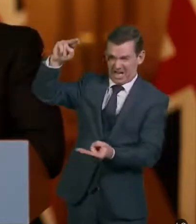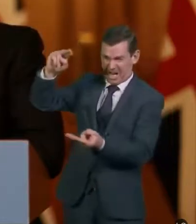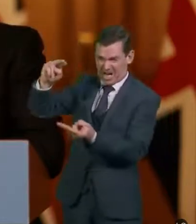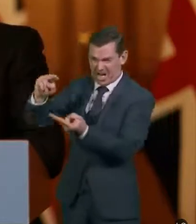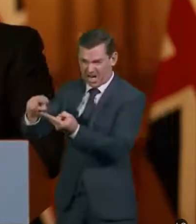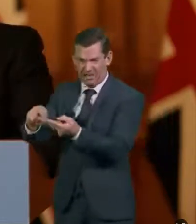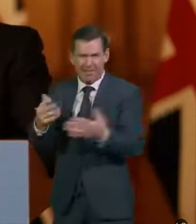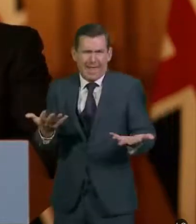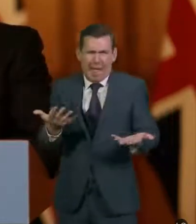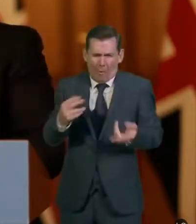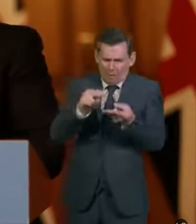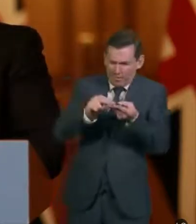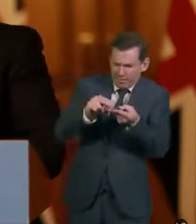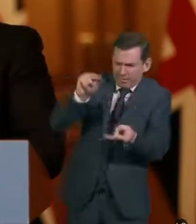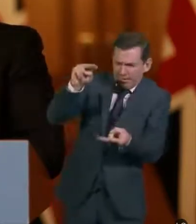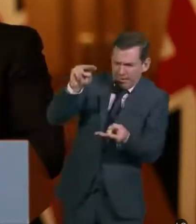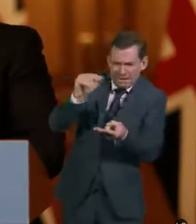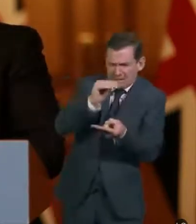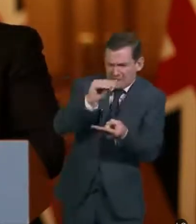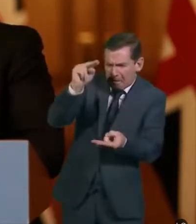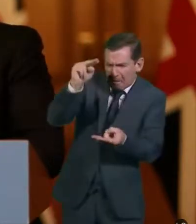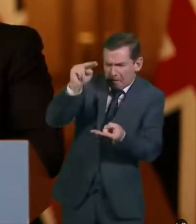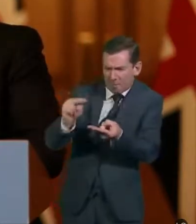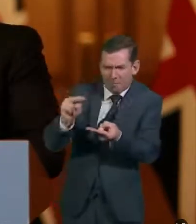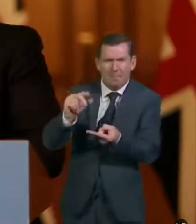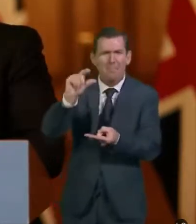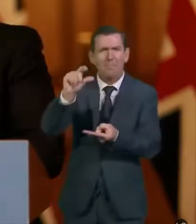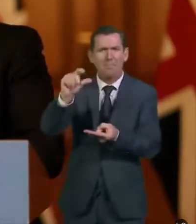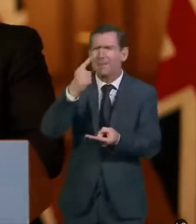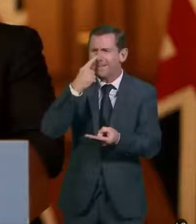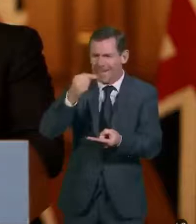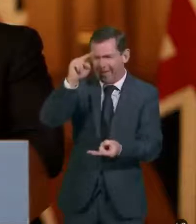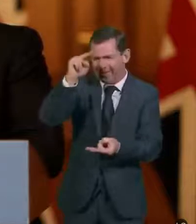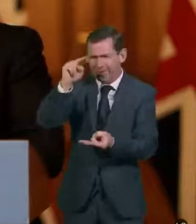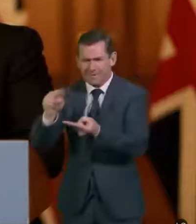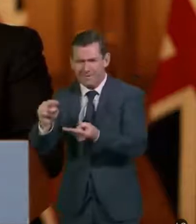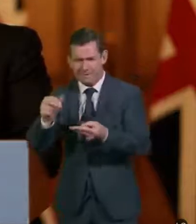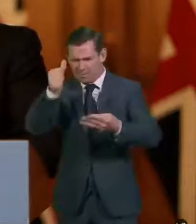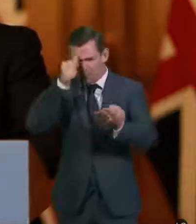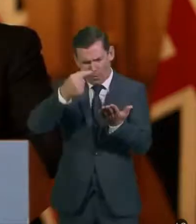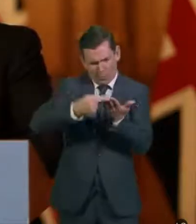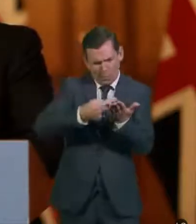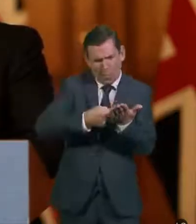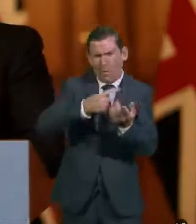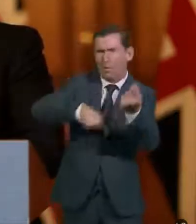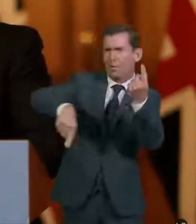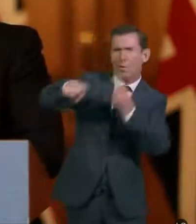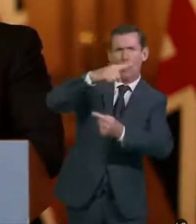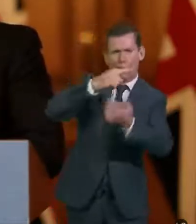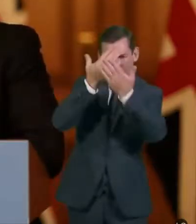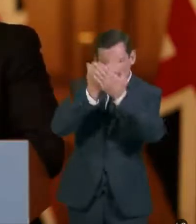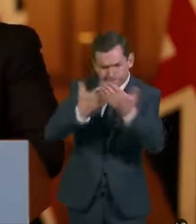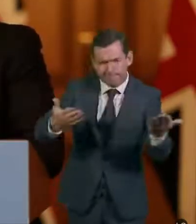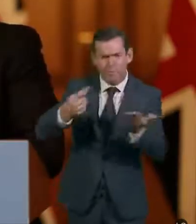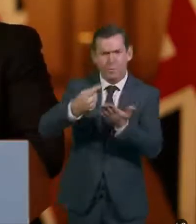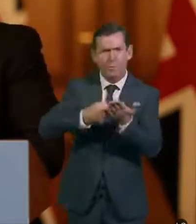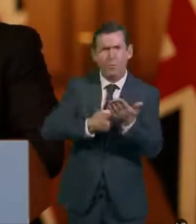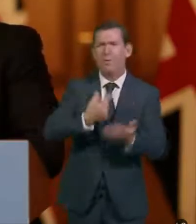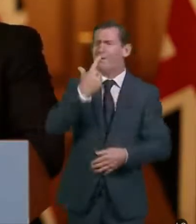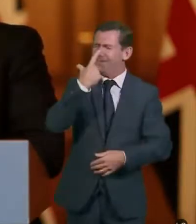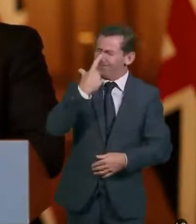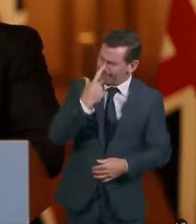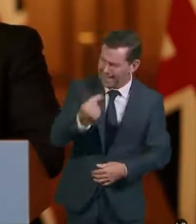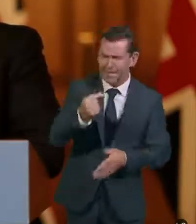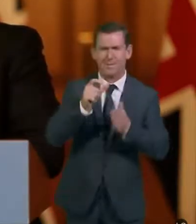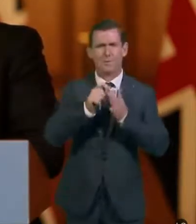measures we've outlined, we can definitely do it. And as I'd like to see Lancashire and everywhere